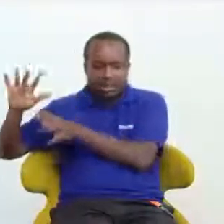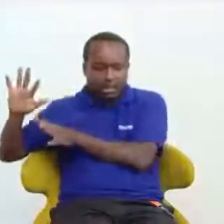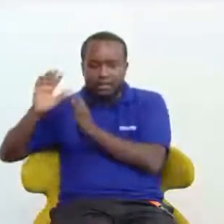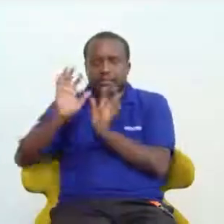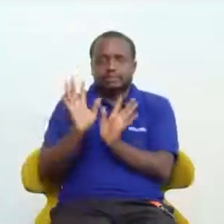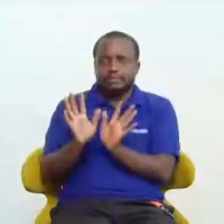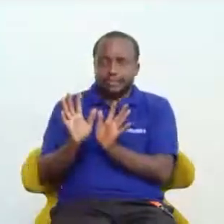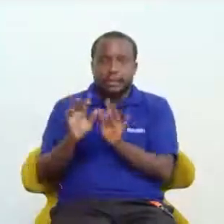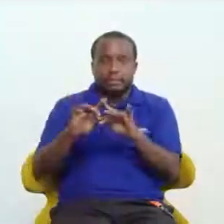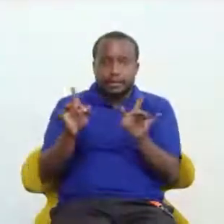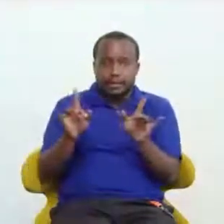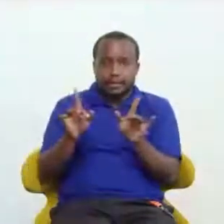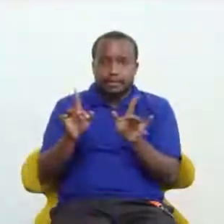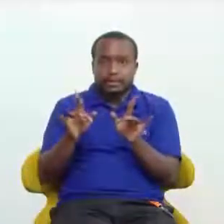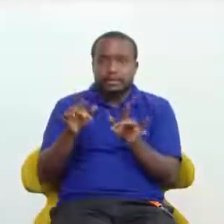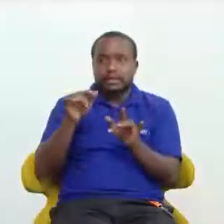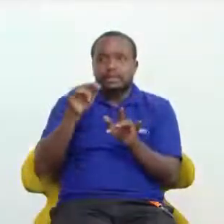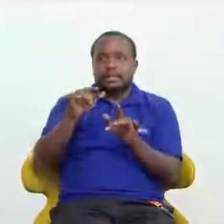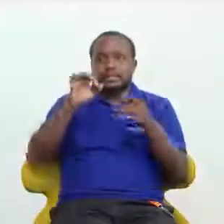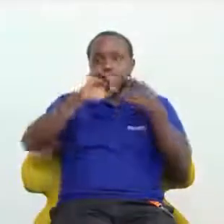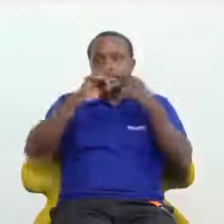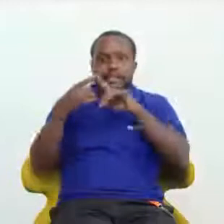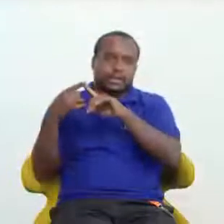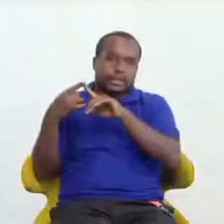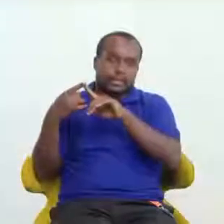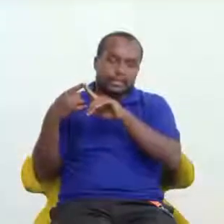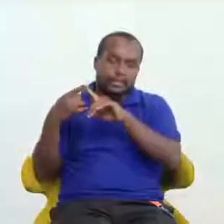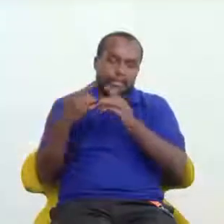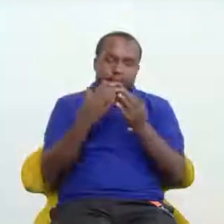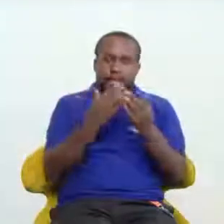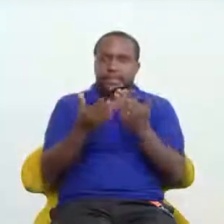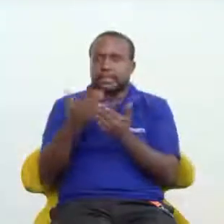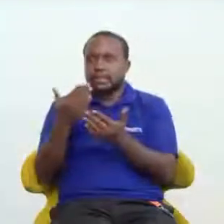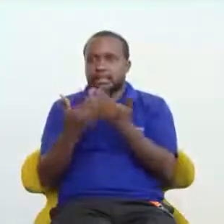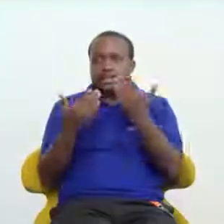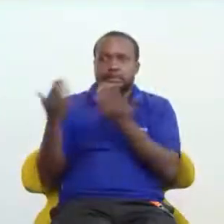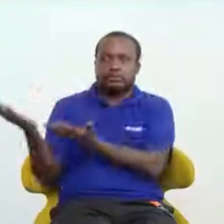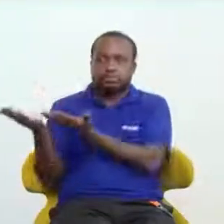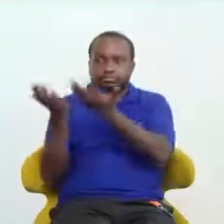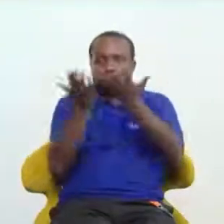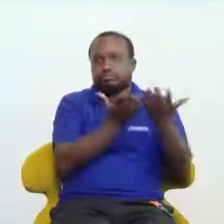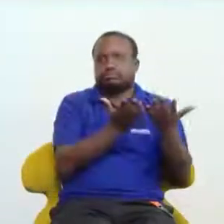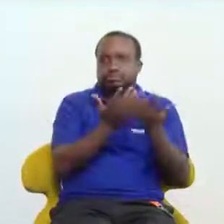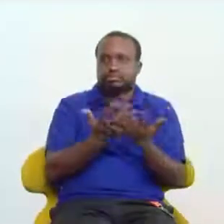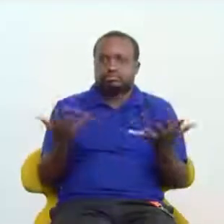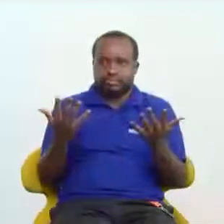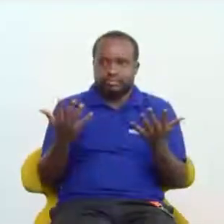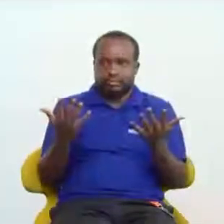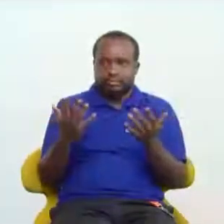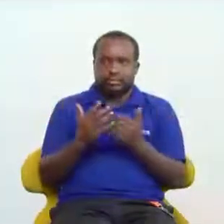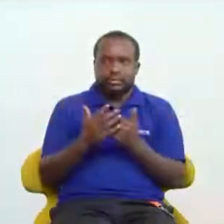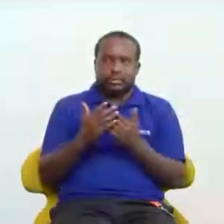sorry. But it's a common standard. With this common standard, it's easy to import and export your products. And it provides a